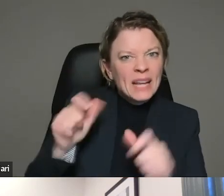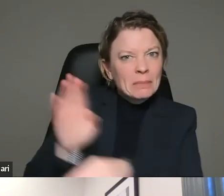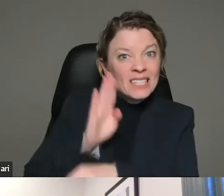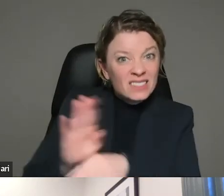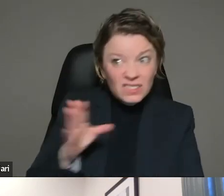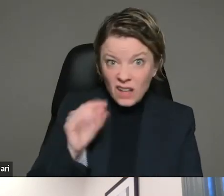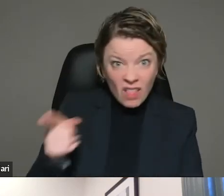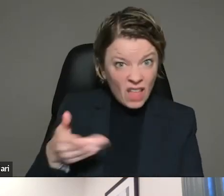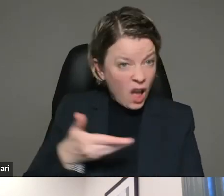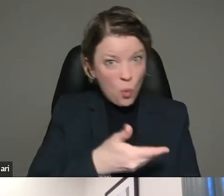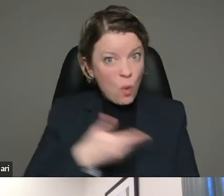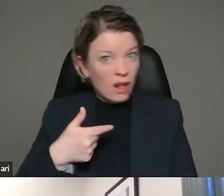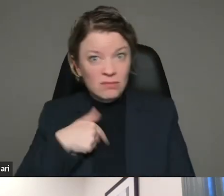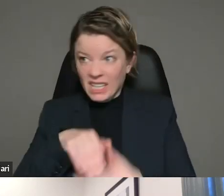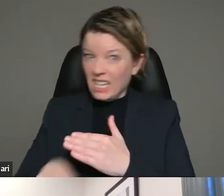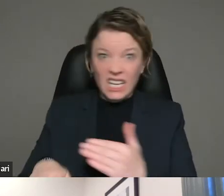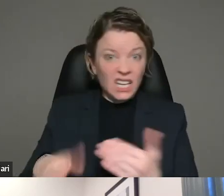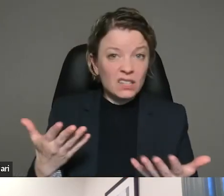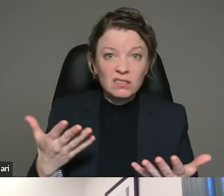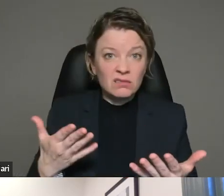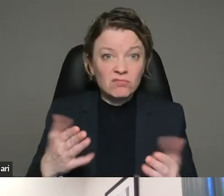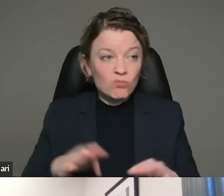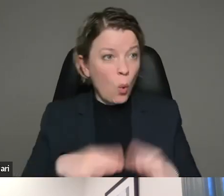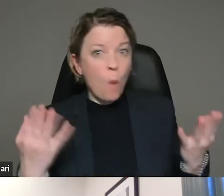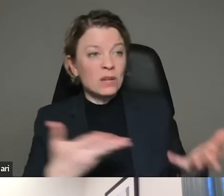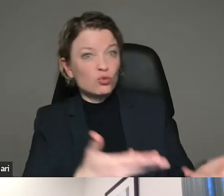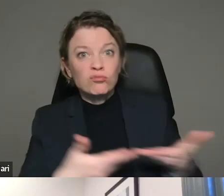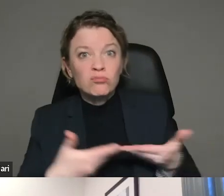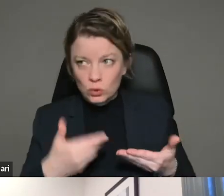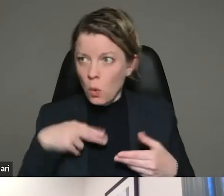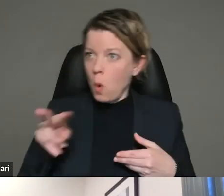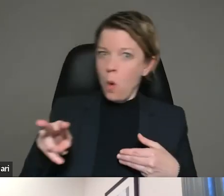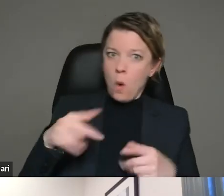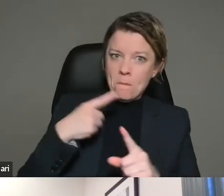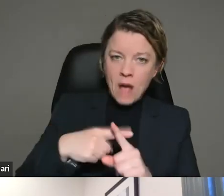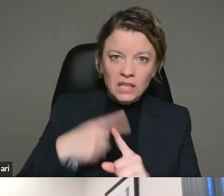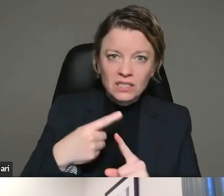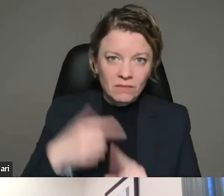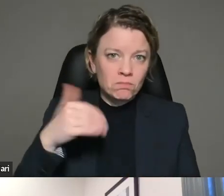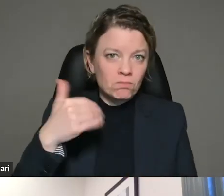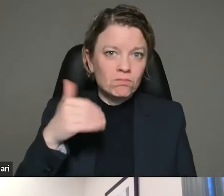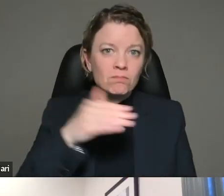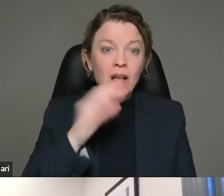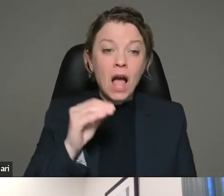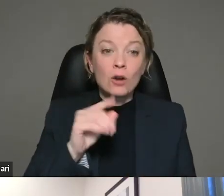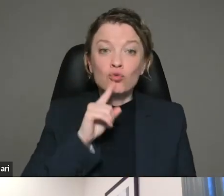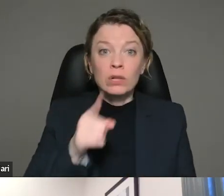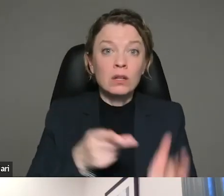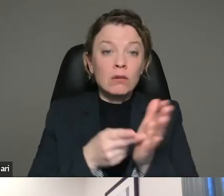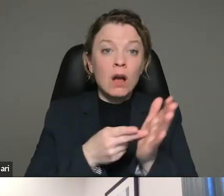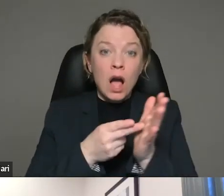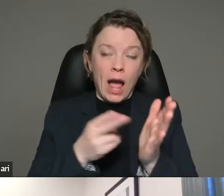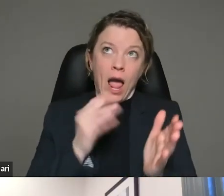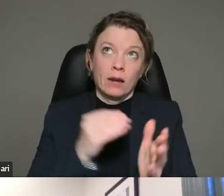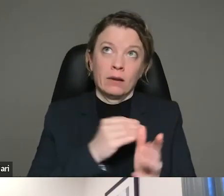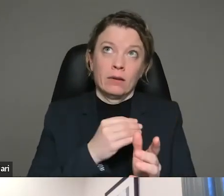welcome me with open arms. So that was super interesting and positive. And frankly, even for, I did not, at least so far in